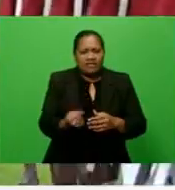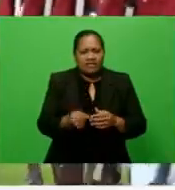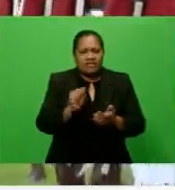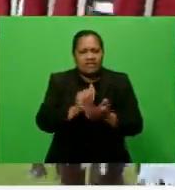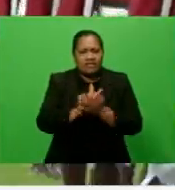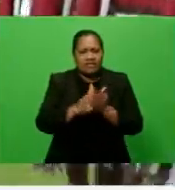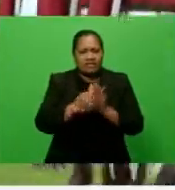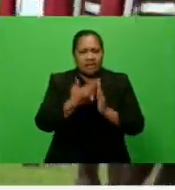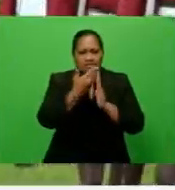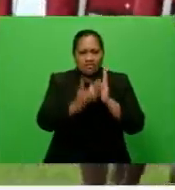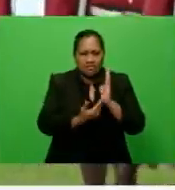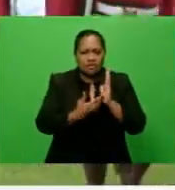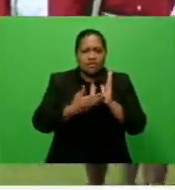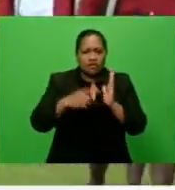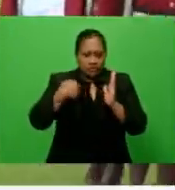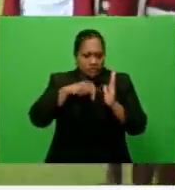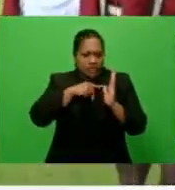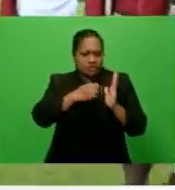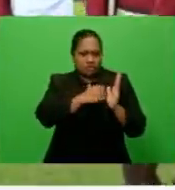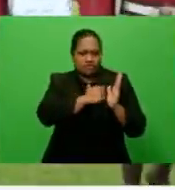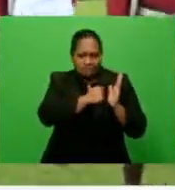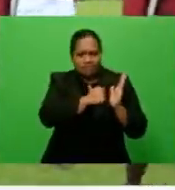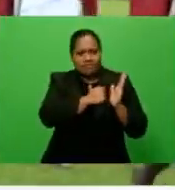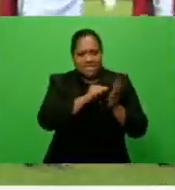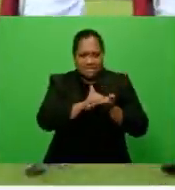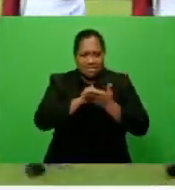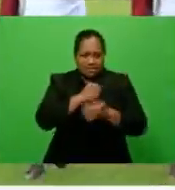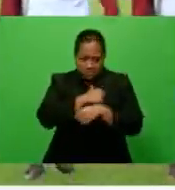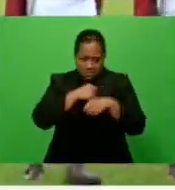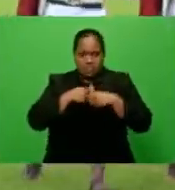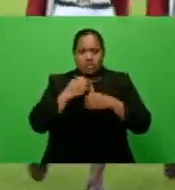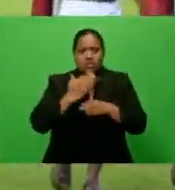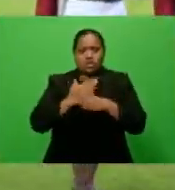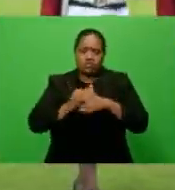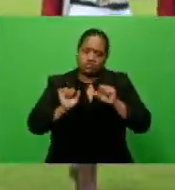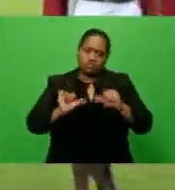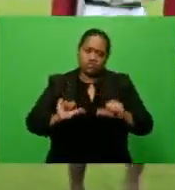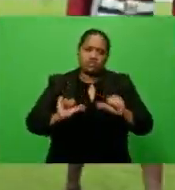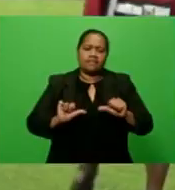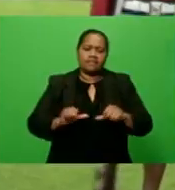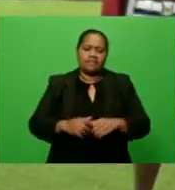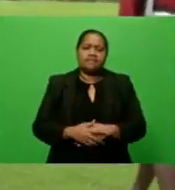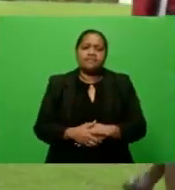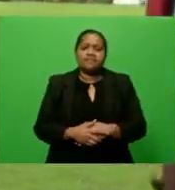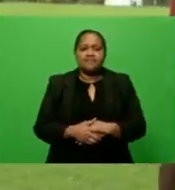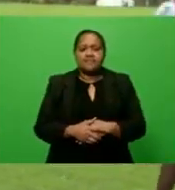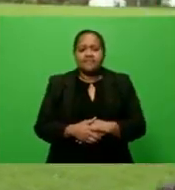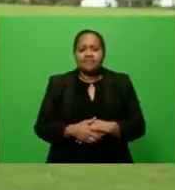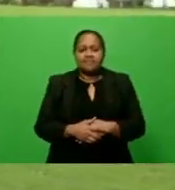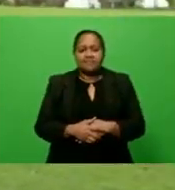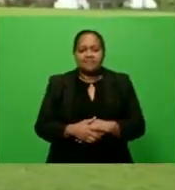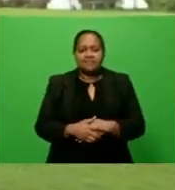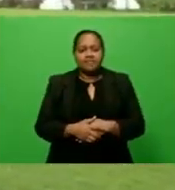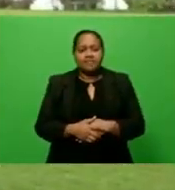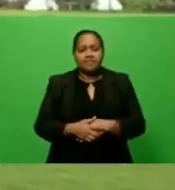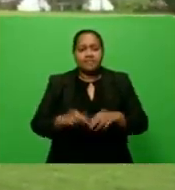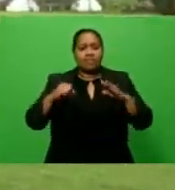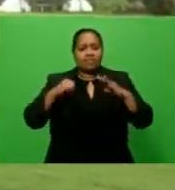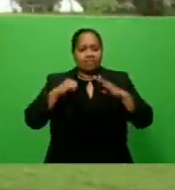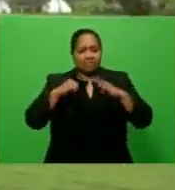It is our job, it is incumbent upon us to protect a proud,